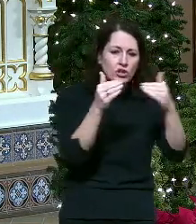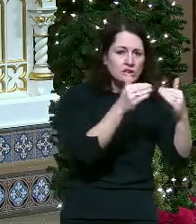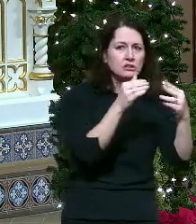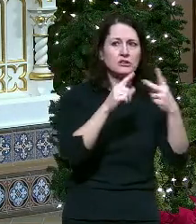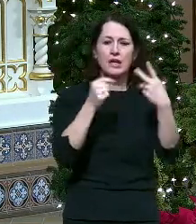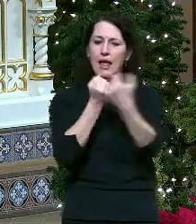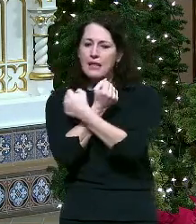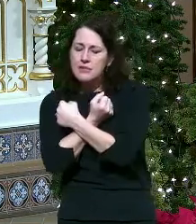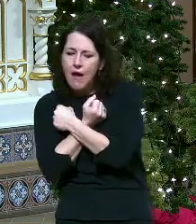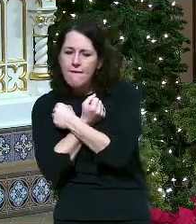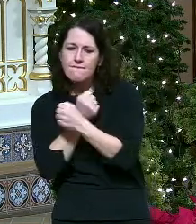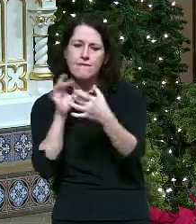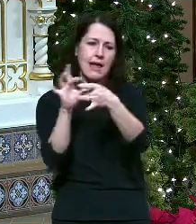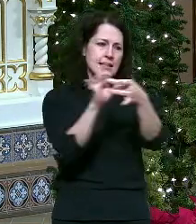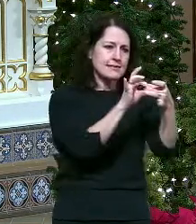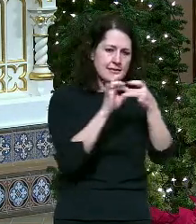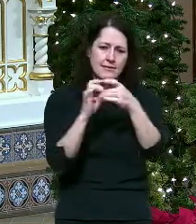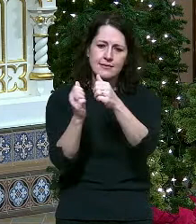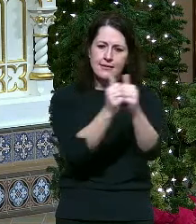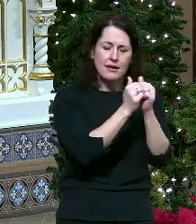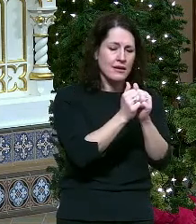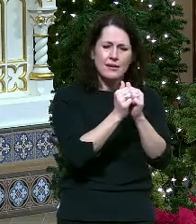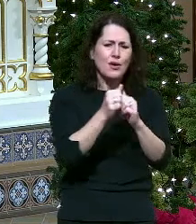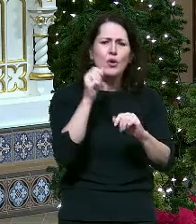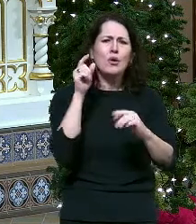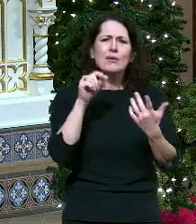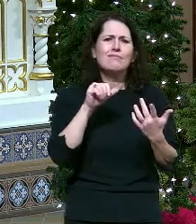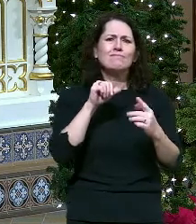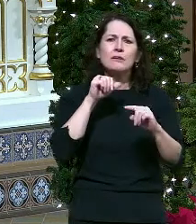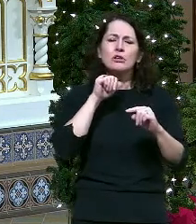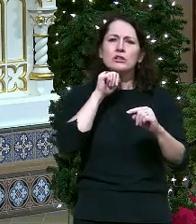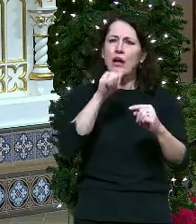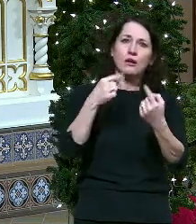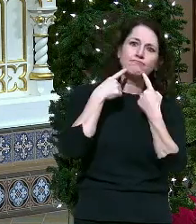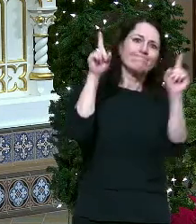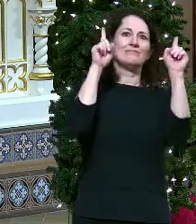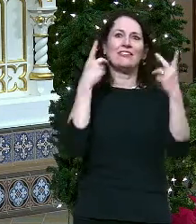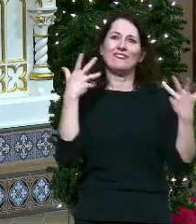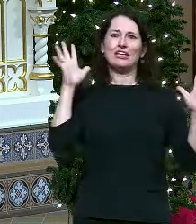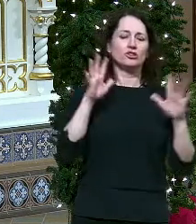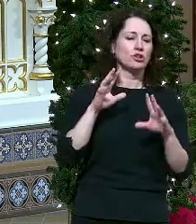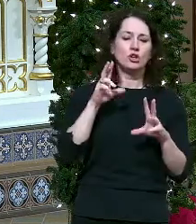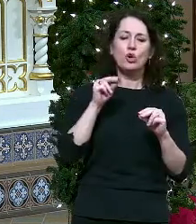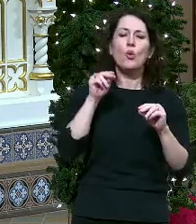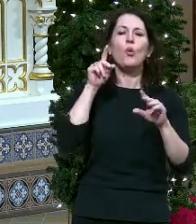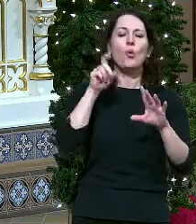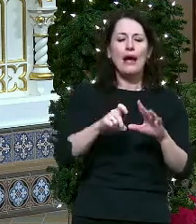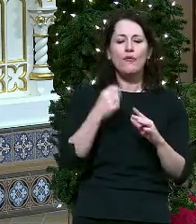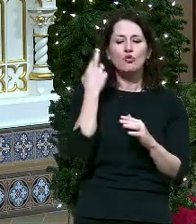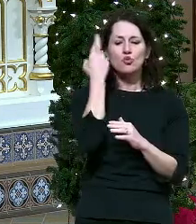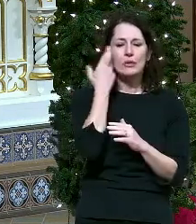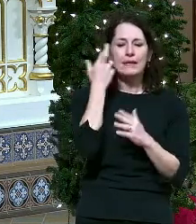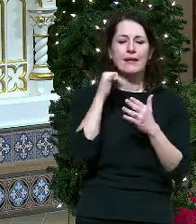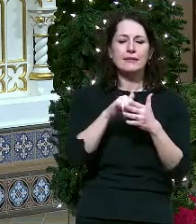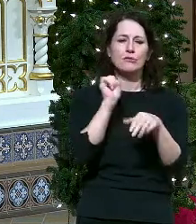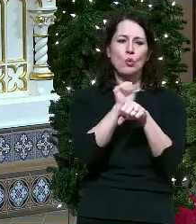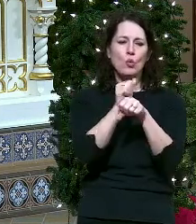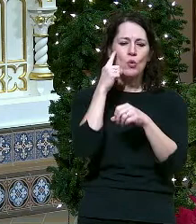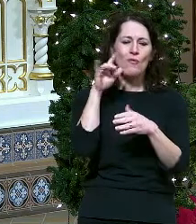solidarity are not achieved once and for all. They have to be realized each day.